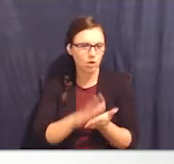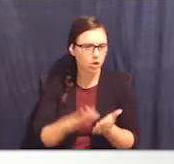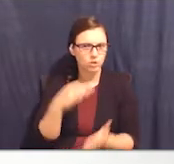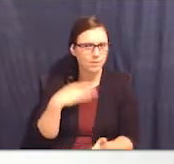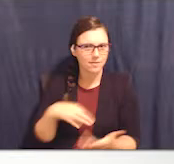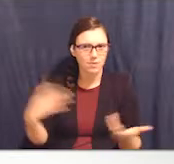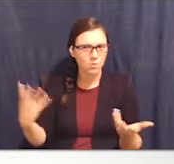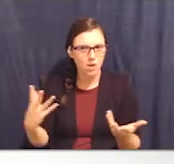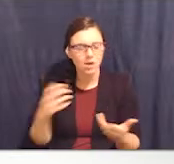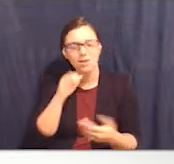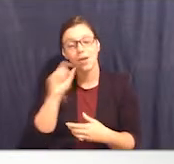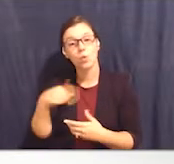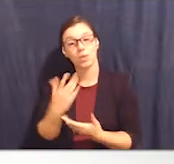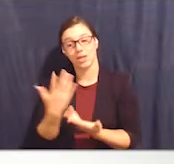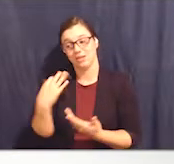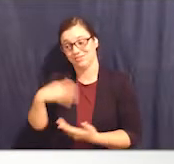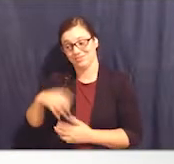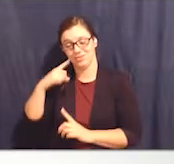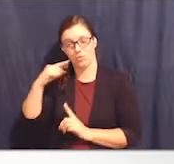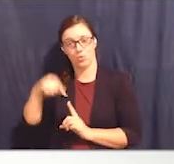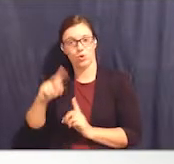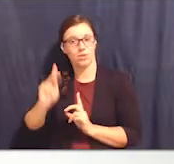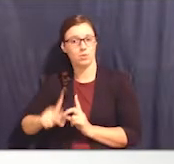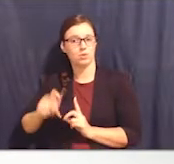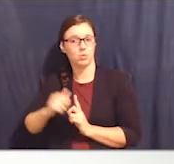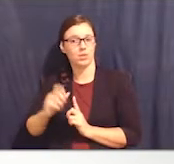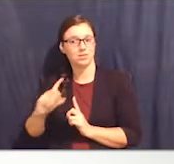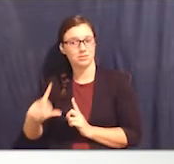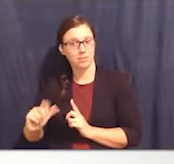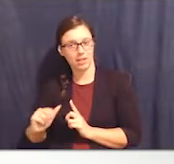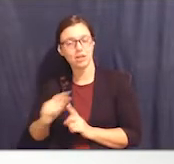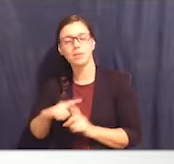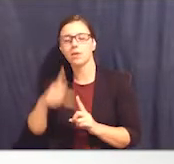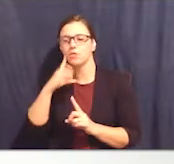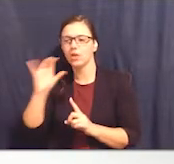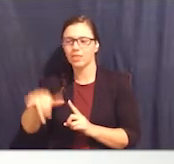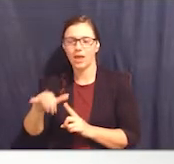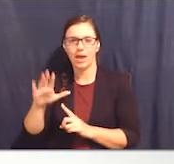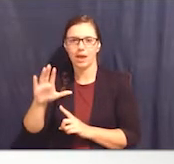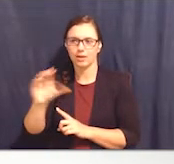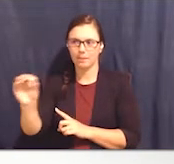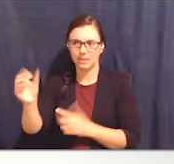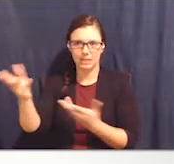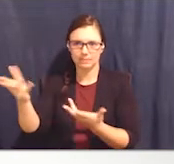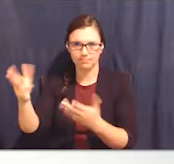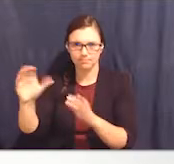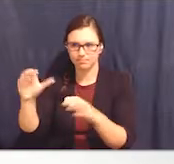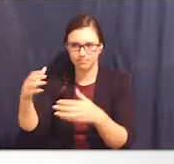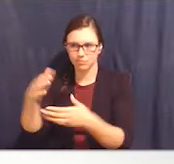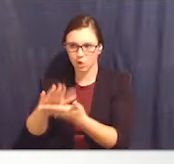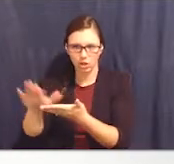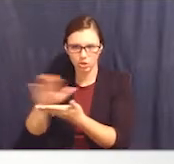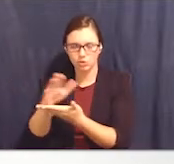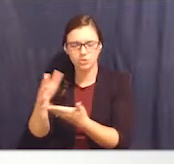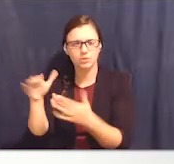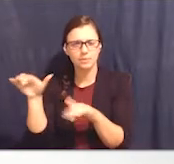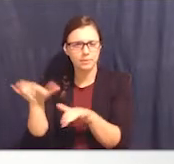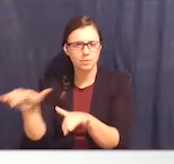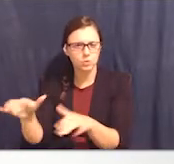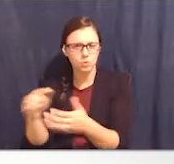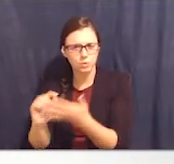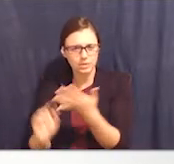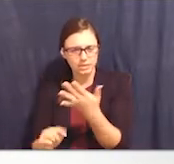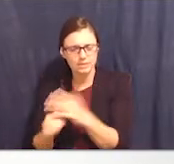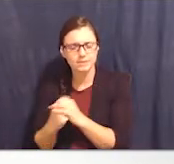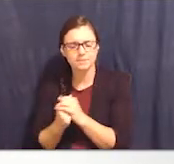supposed to try and get 30 programs. The pandemic really kind of threw that a little bit, but we are going for it.